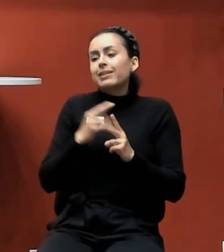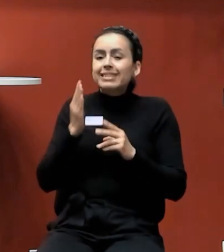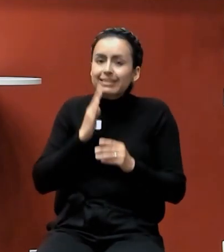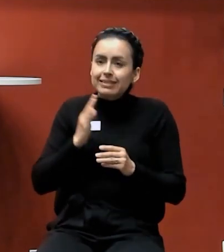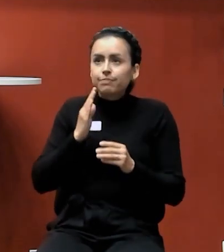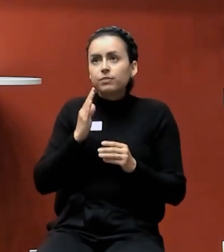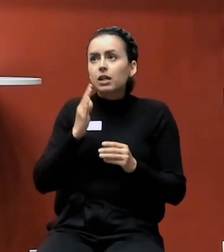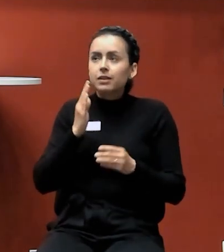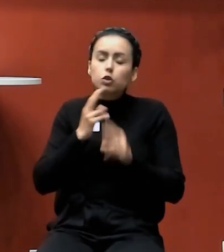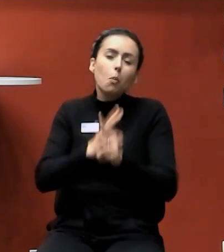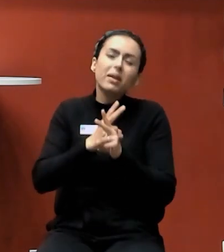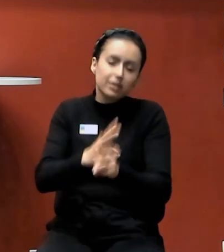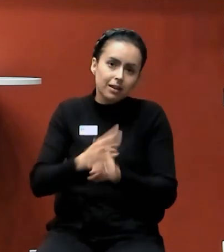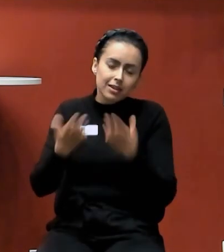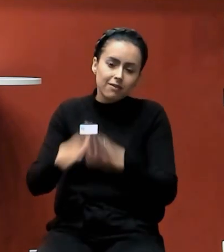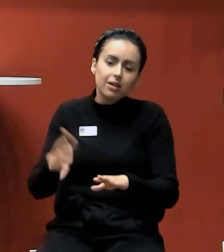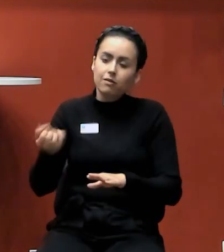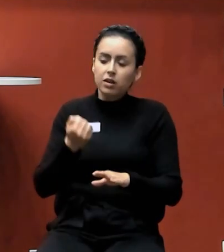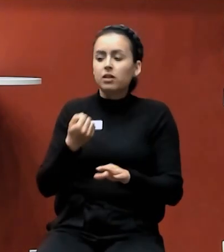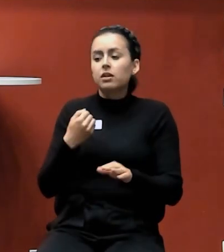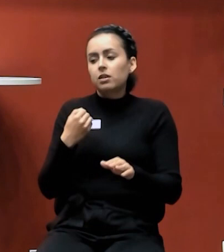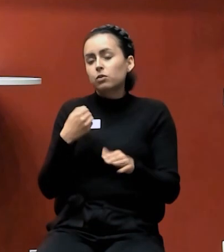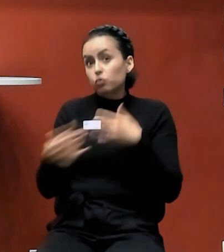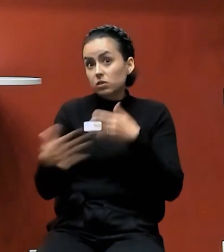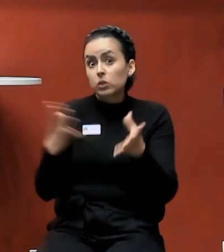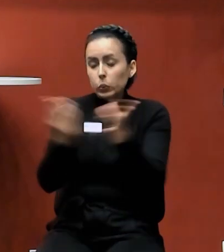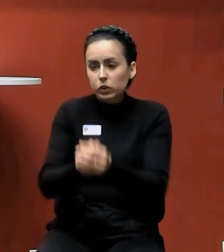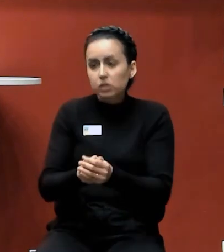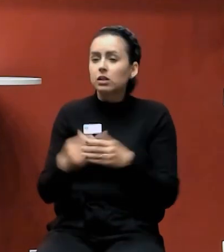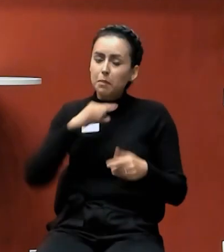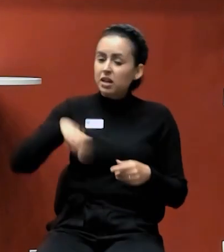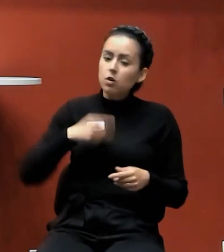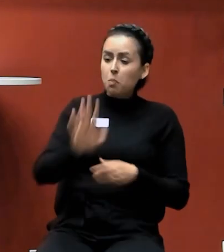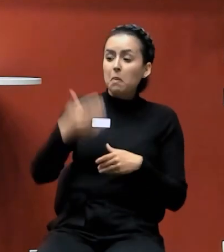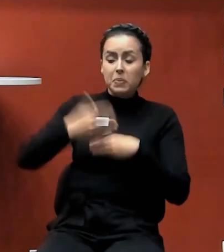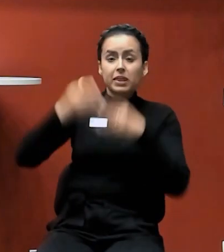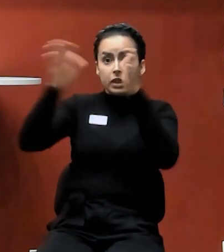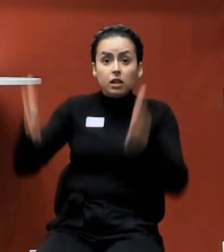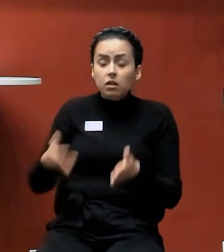would love to do more. We love your theatre. But these are the,